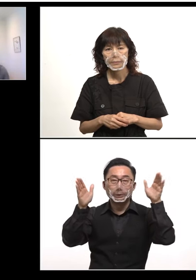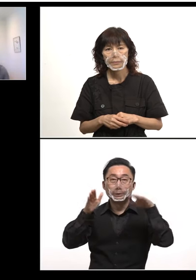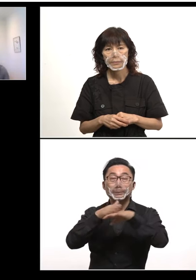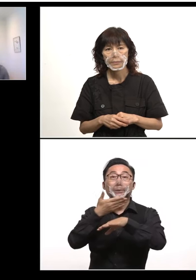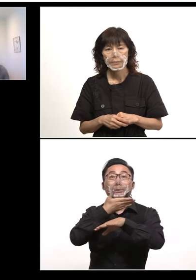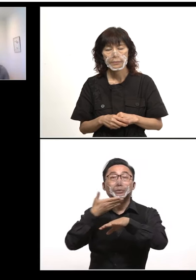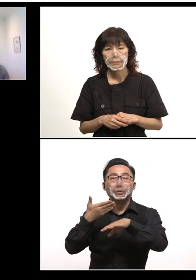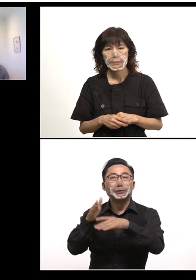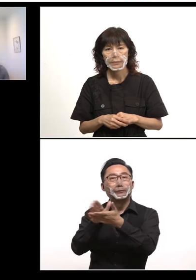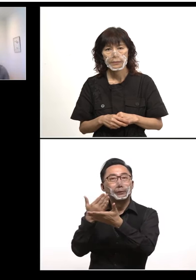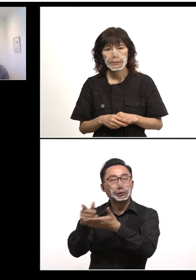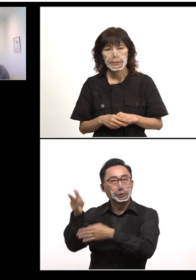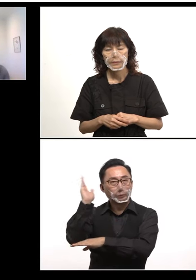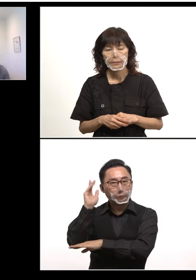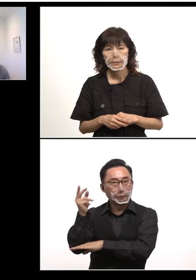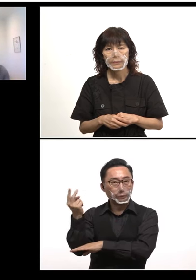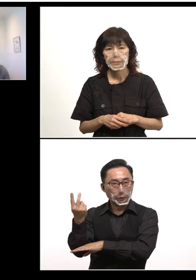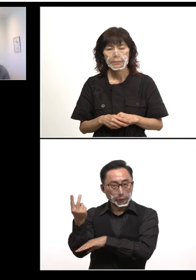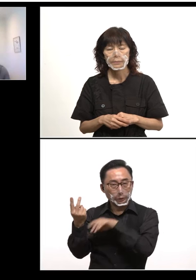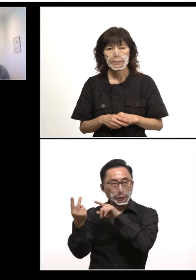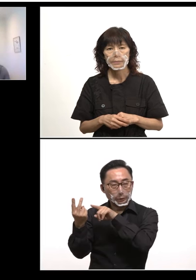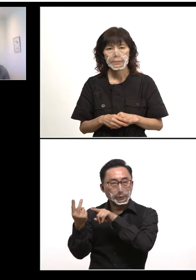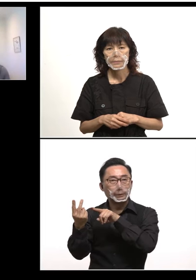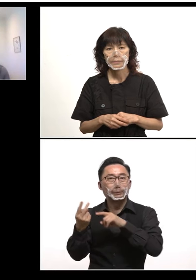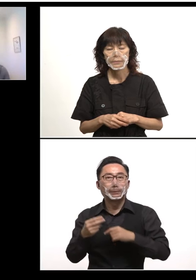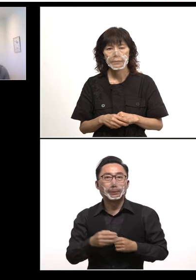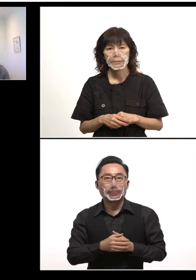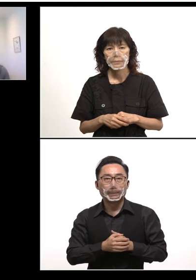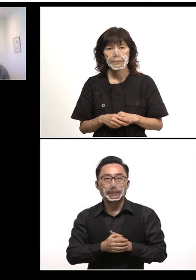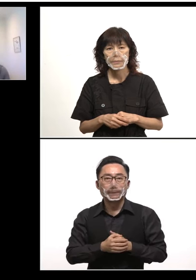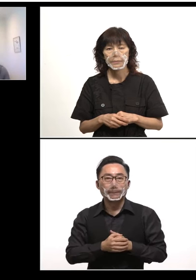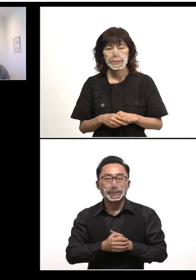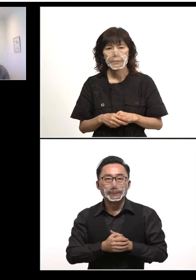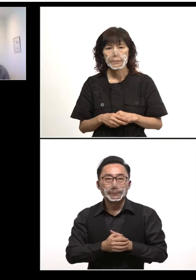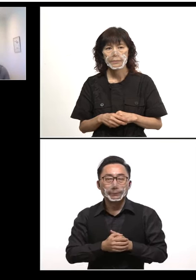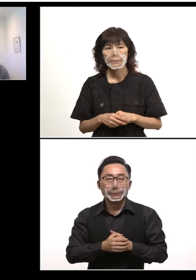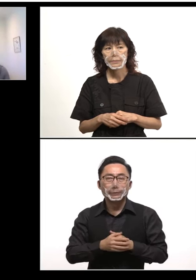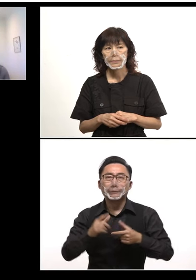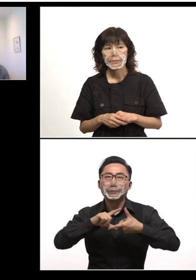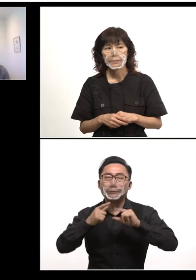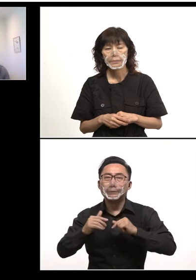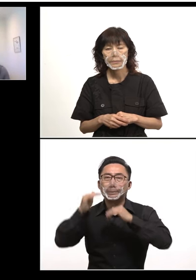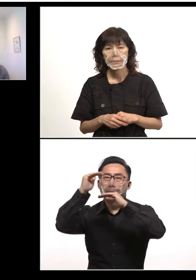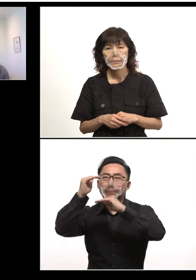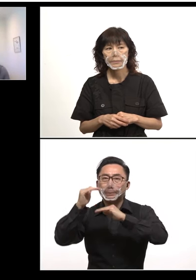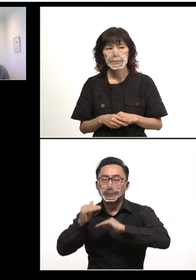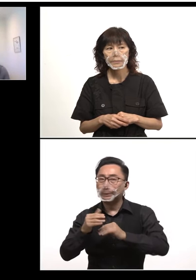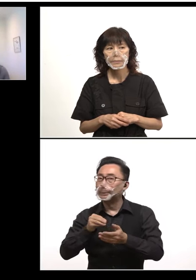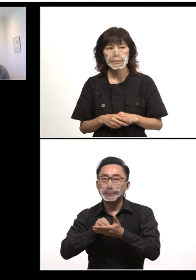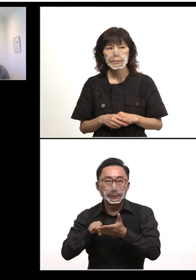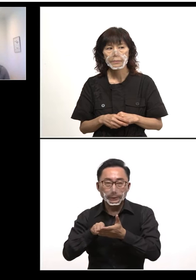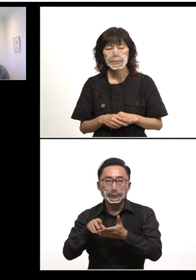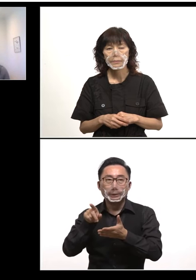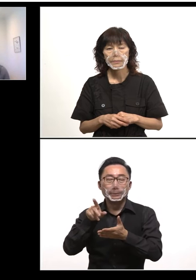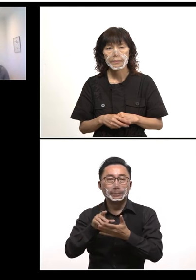trying to implement like a non-hierarchical approach, trying to bring those quiet voices need support in